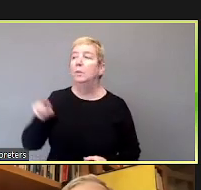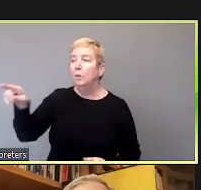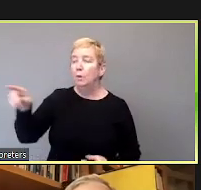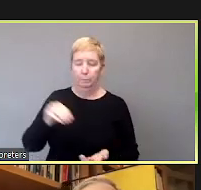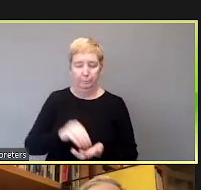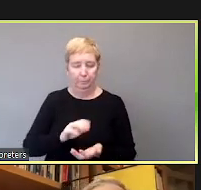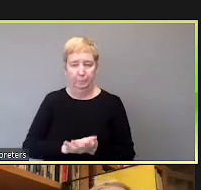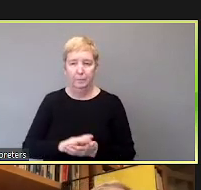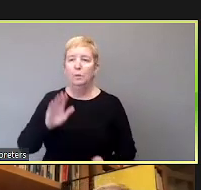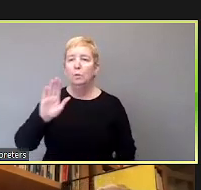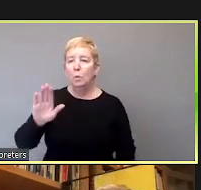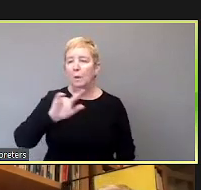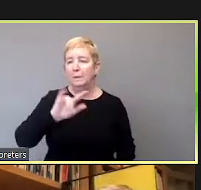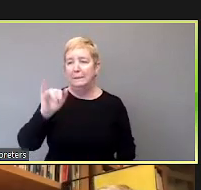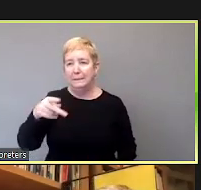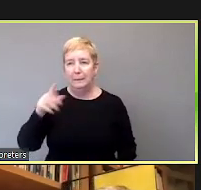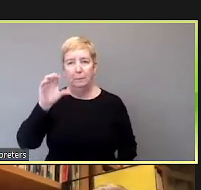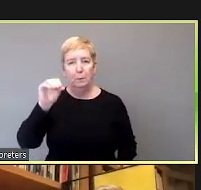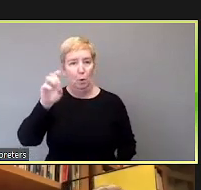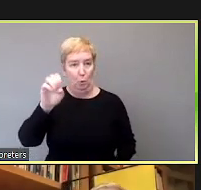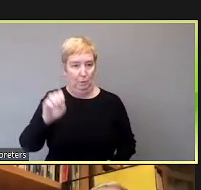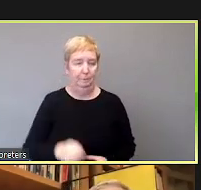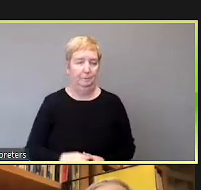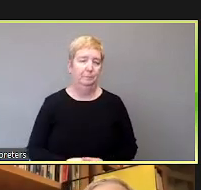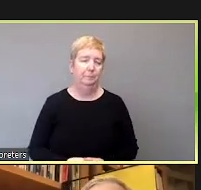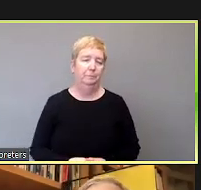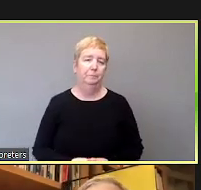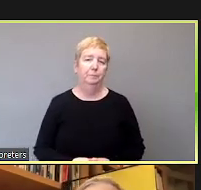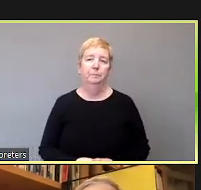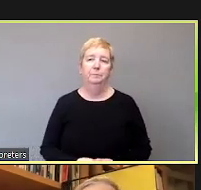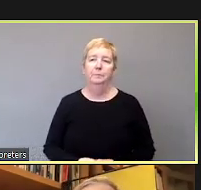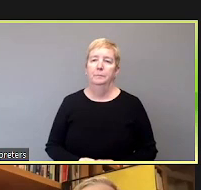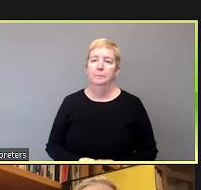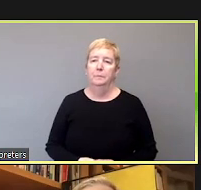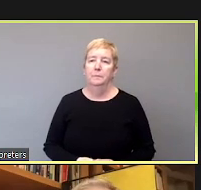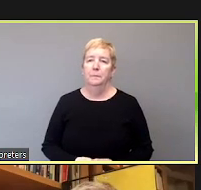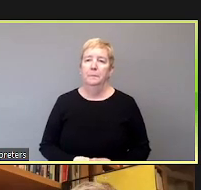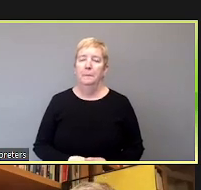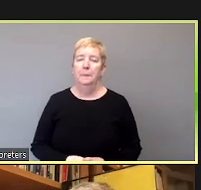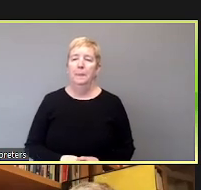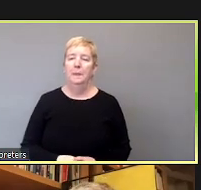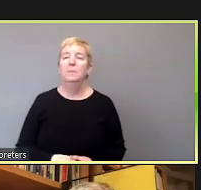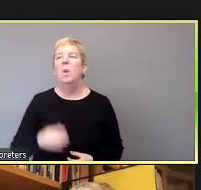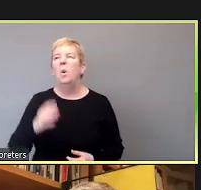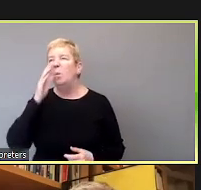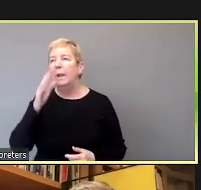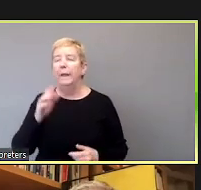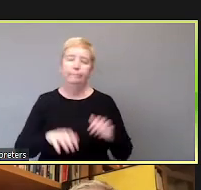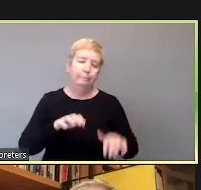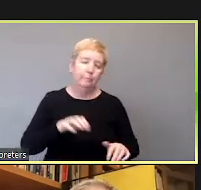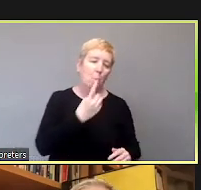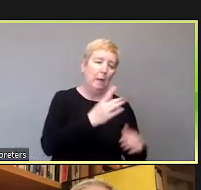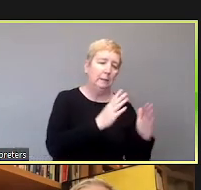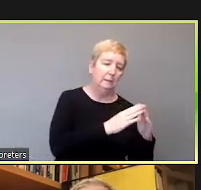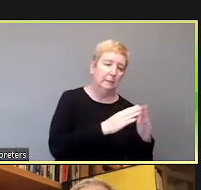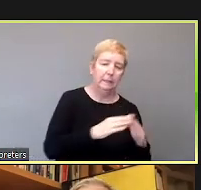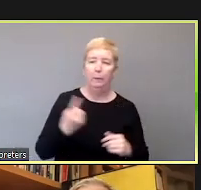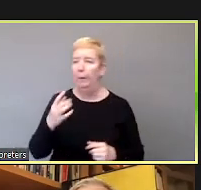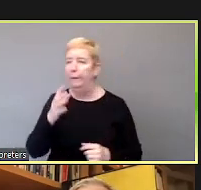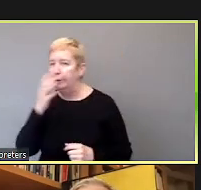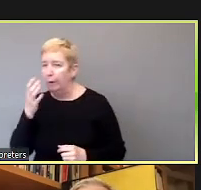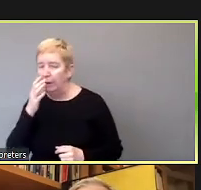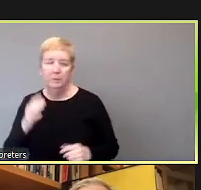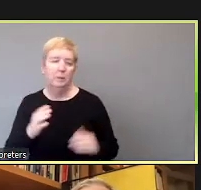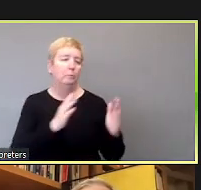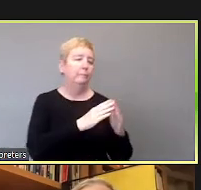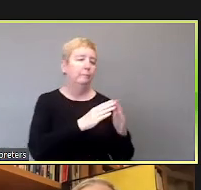thought we should do one urban and one rural. So let's do